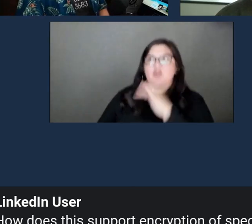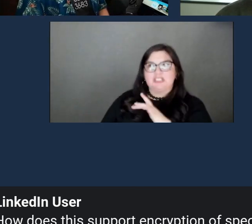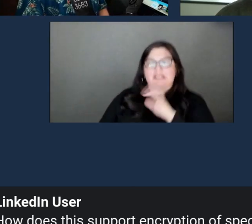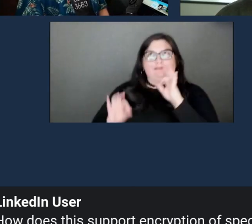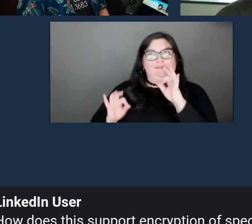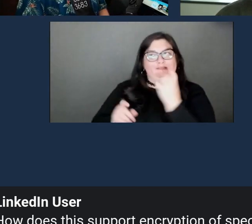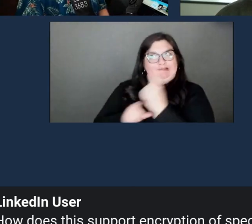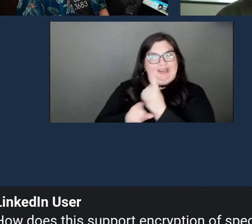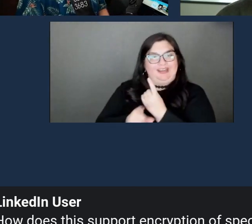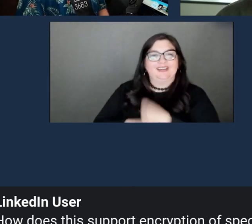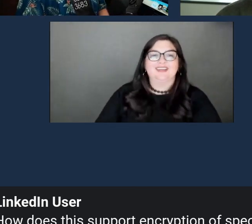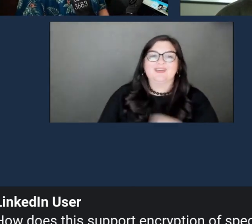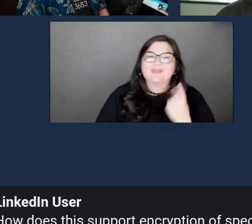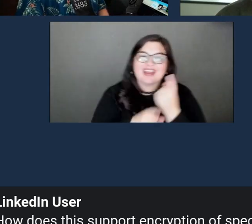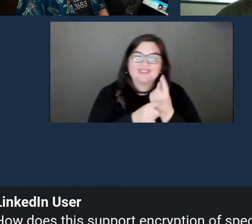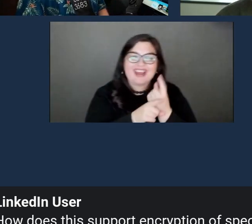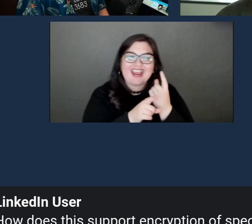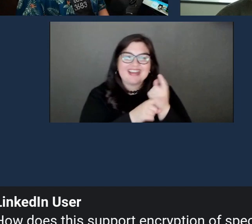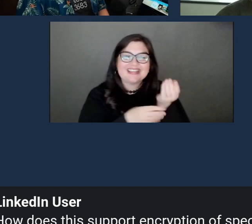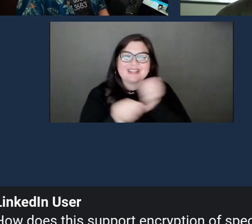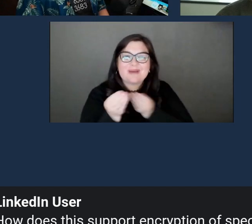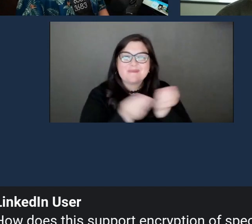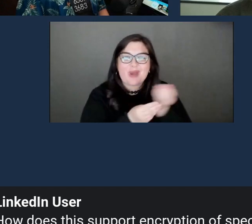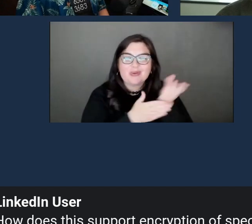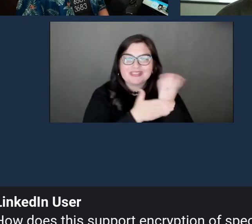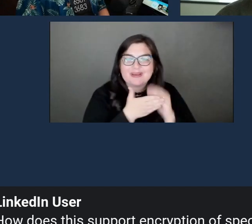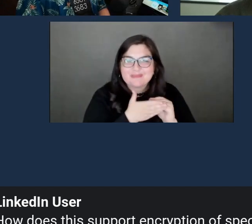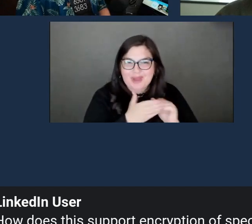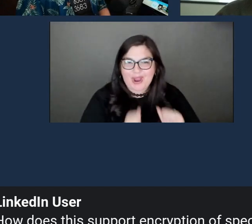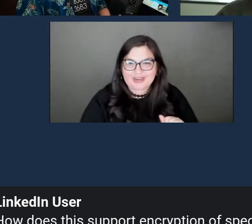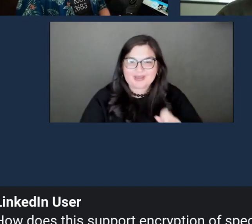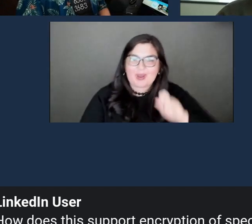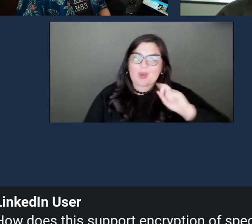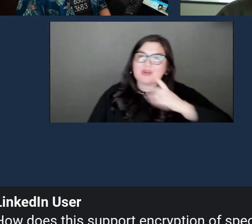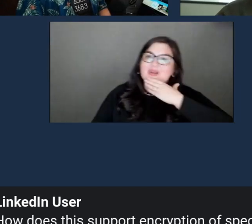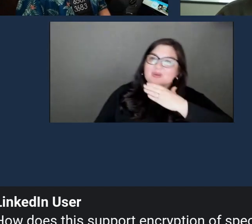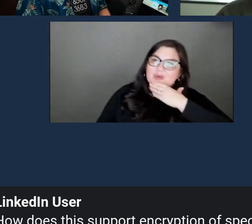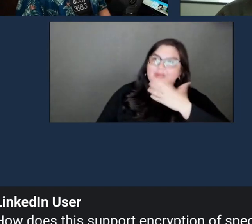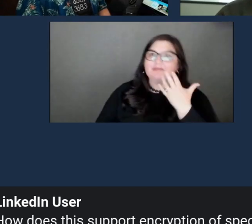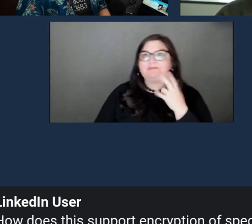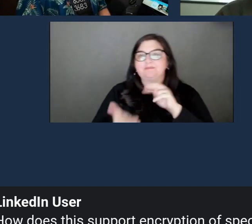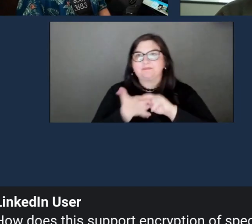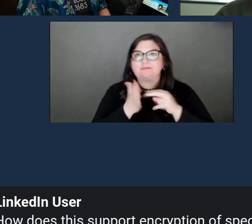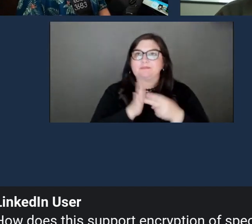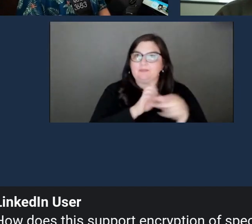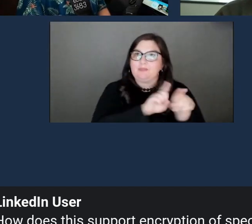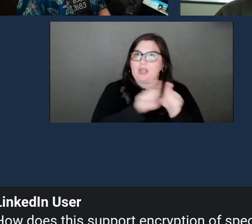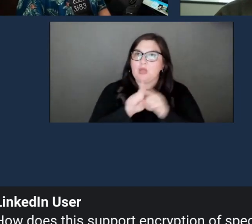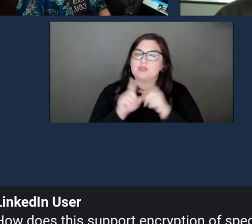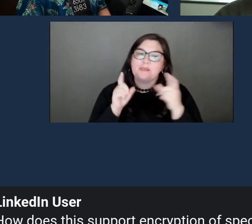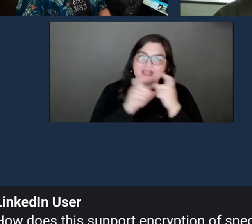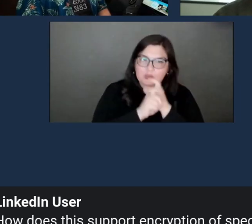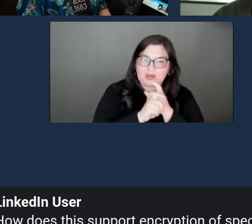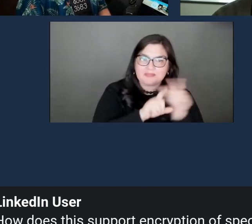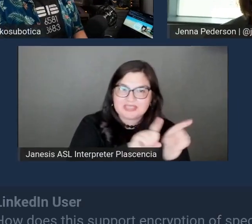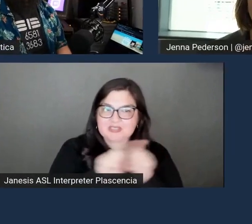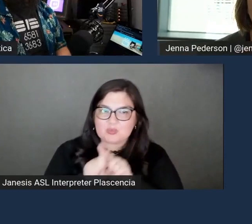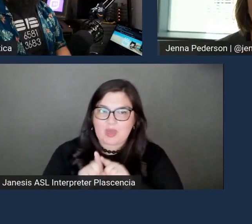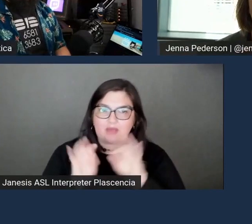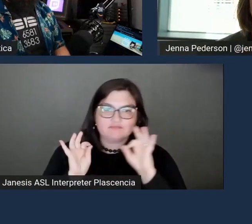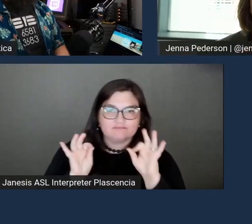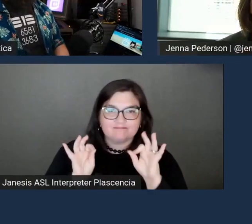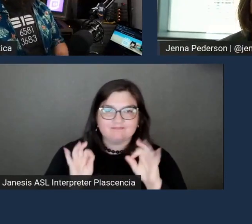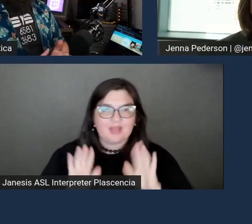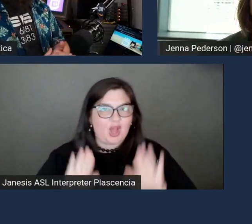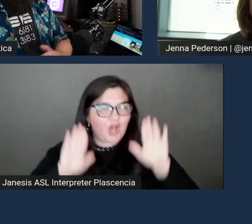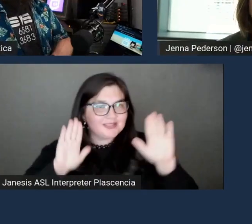Especially I saw the motion part. Yeah. So, okay, good. Yeah. So it's also being encrypted in transit as well. So, good. Awesome.